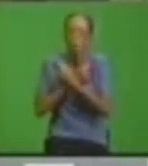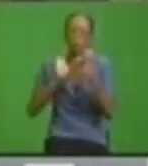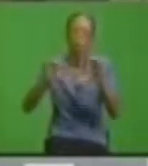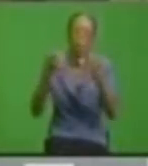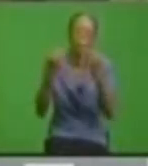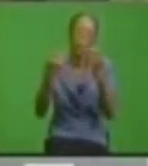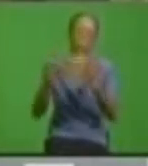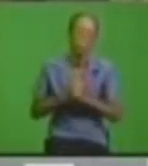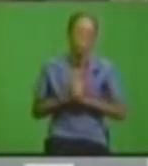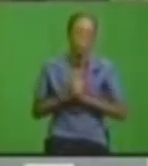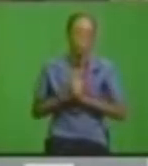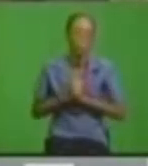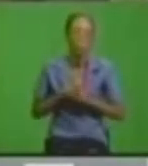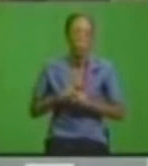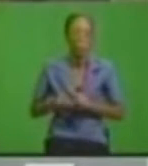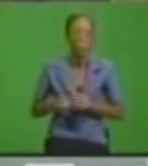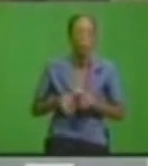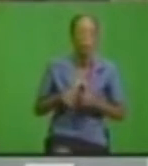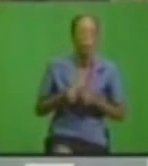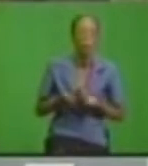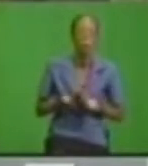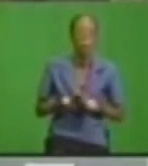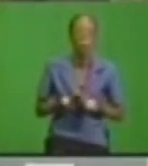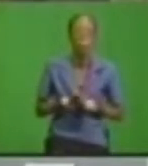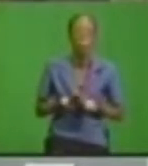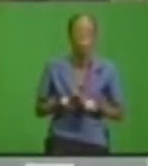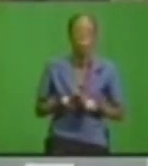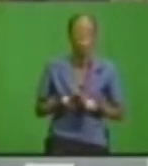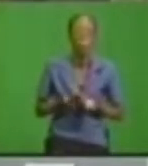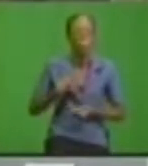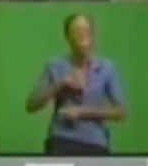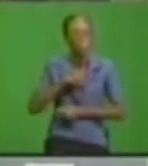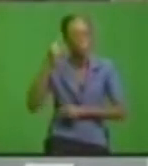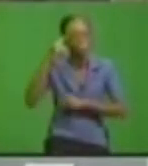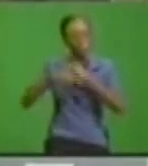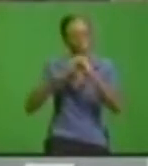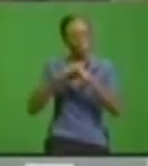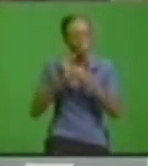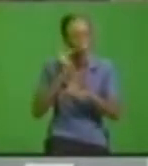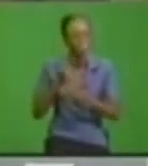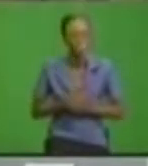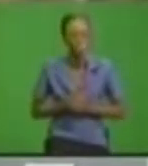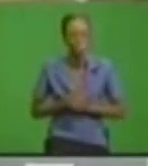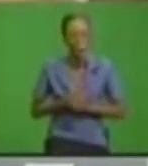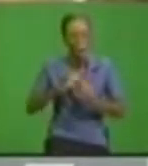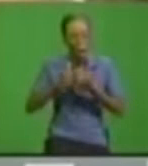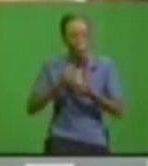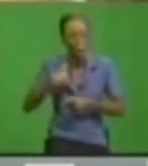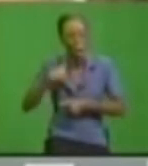We, however, would be incomplete in our assessment of this veteran political leader and former Prime